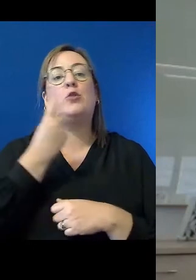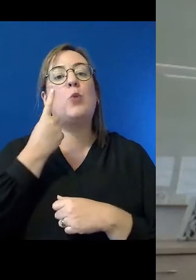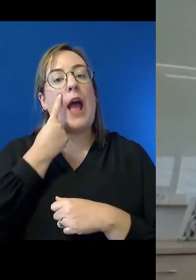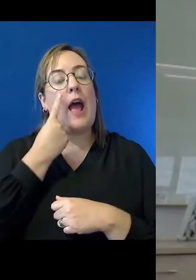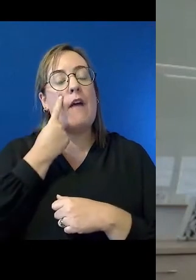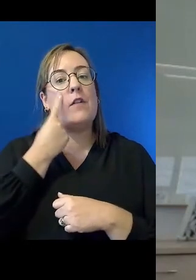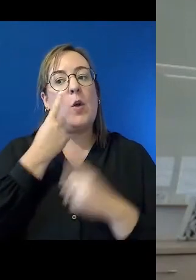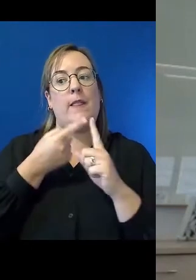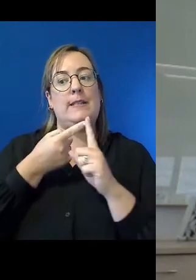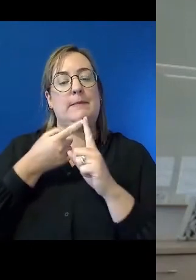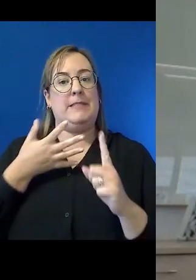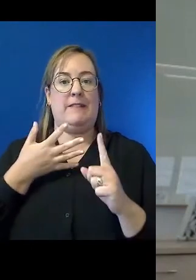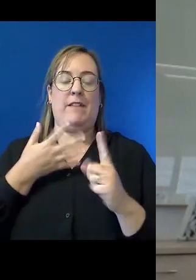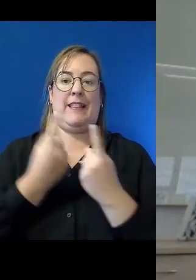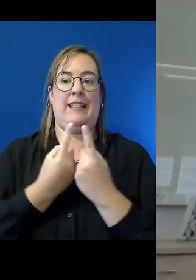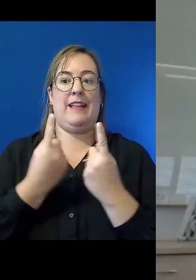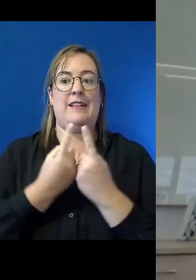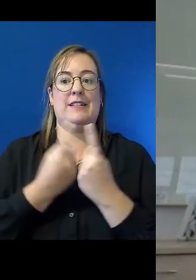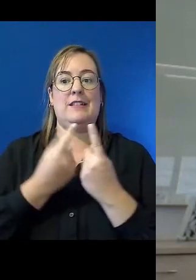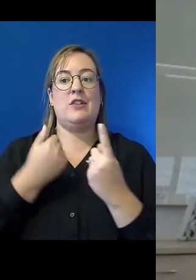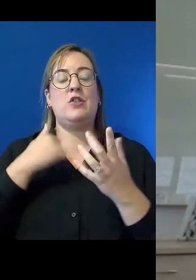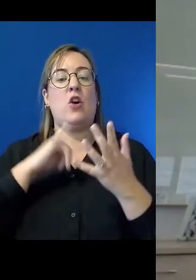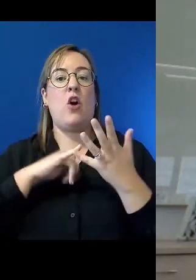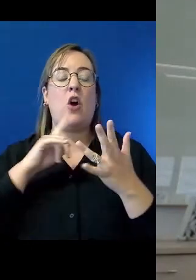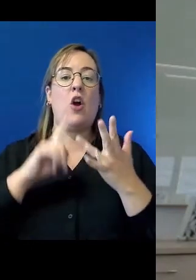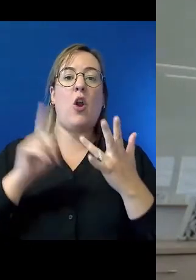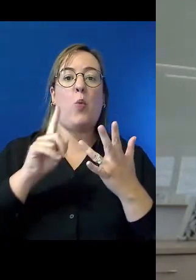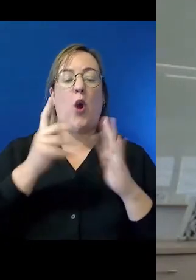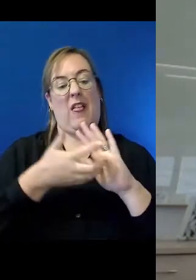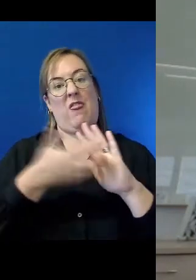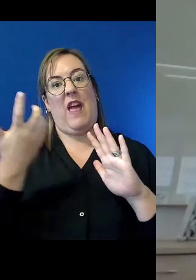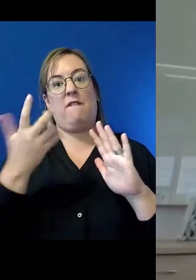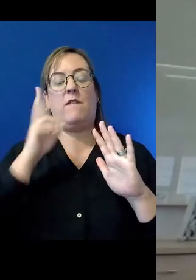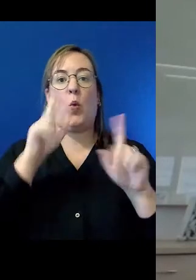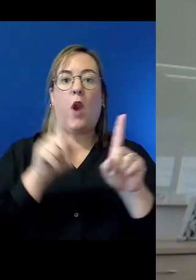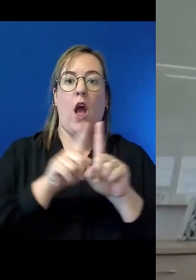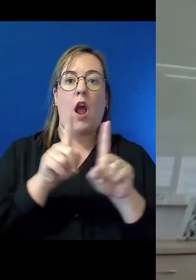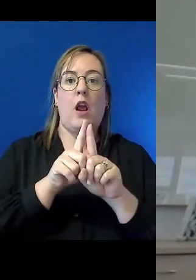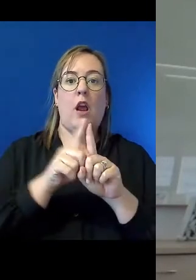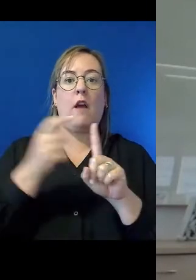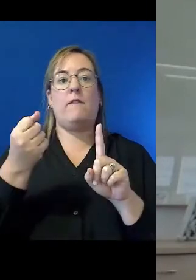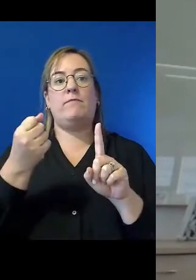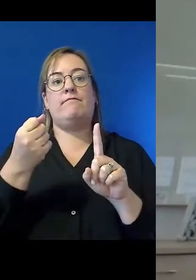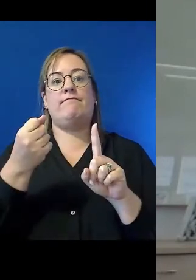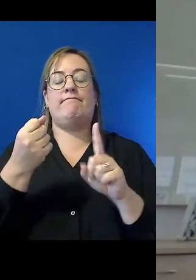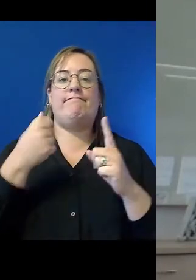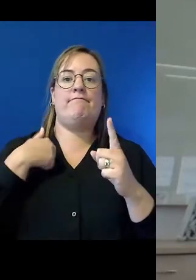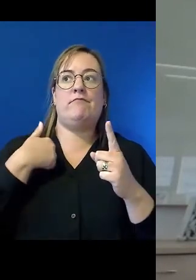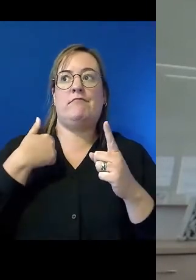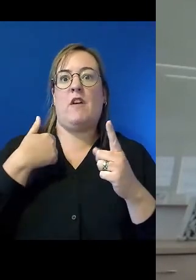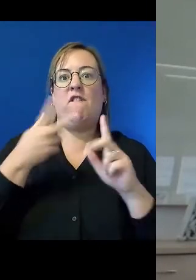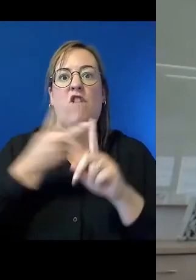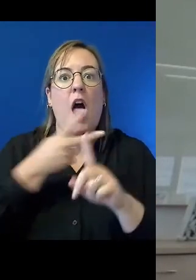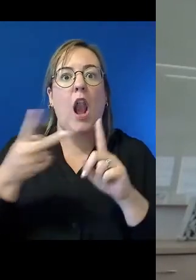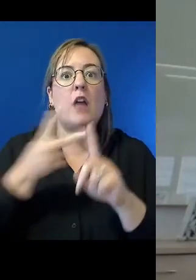particular drivers of crime. So what does burglary look like? What does theft look like? What does violence look like? And rather than